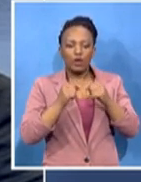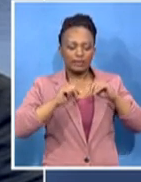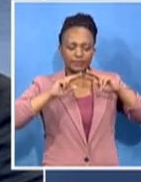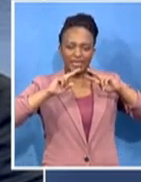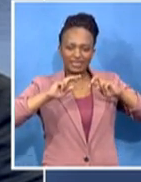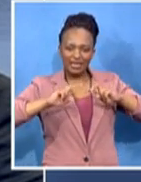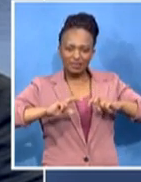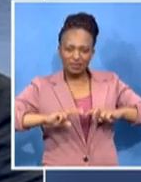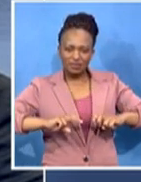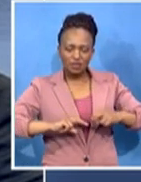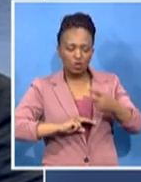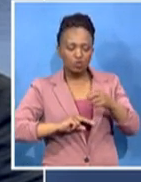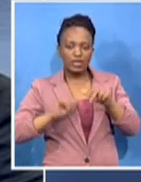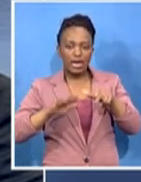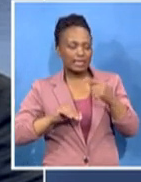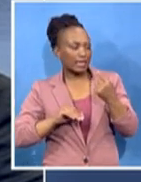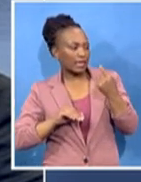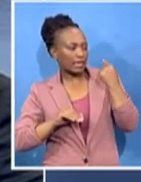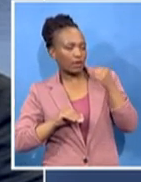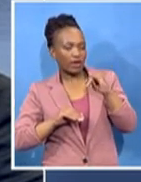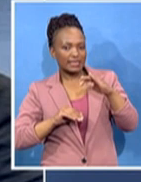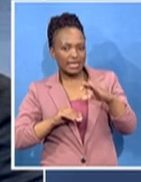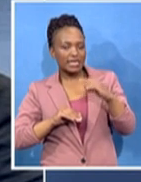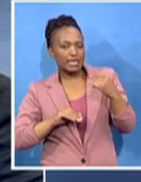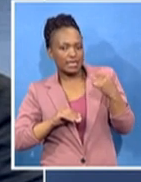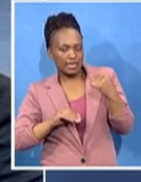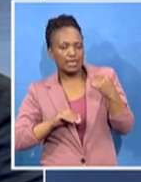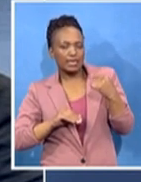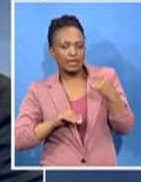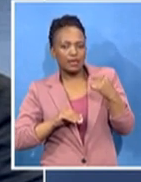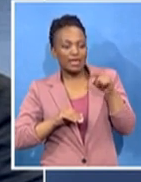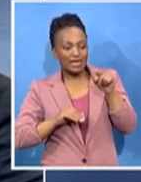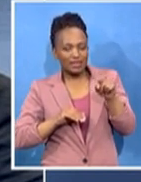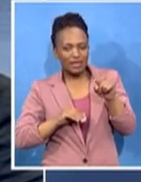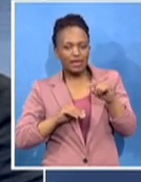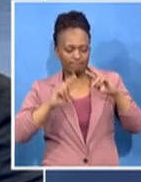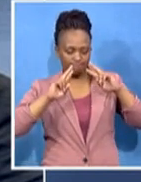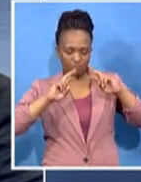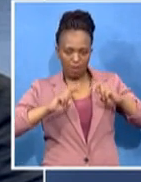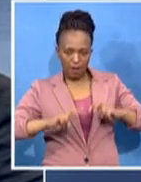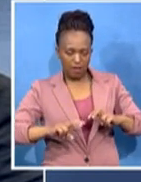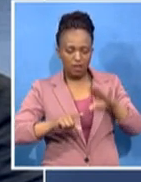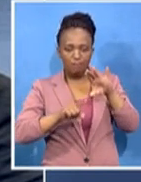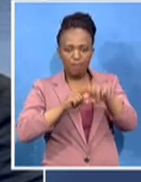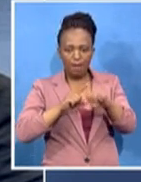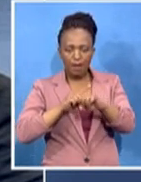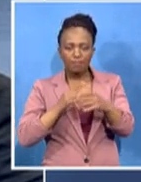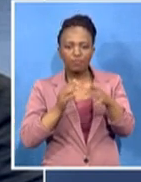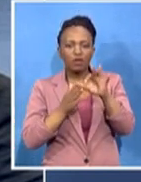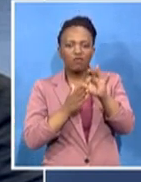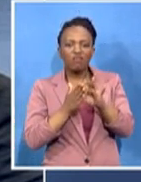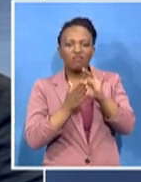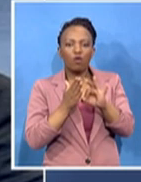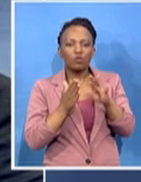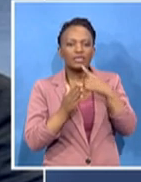too similar. We conducted a study among voters to look at the number of logos that we thought were similar. And now we know that voters